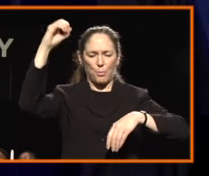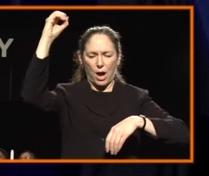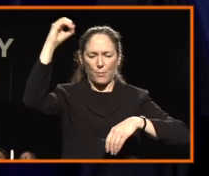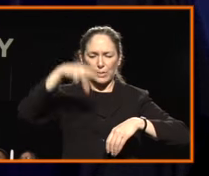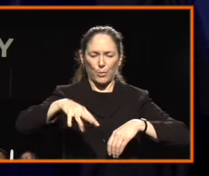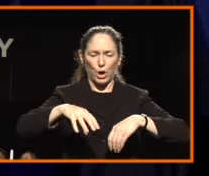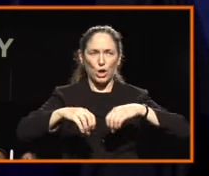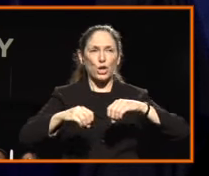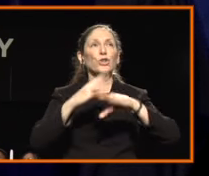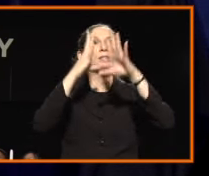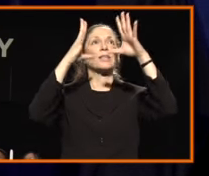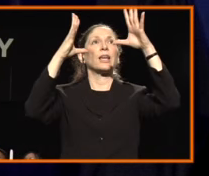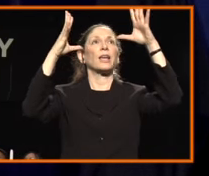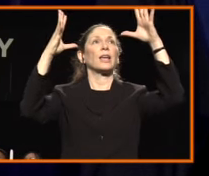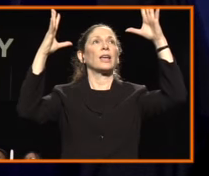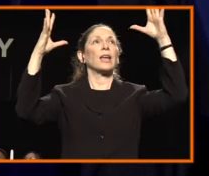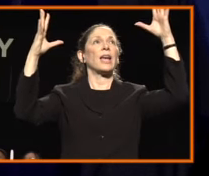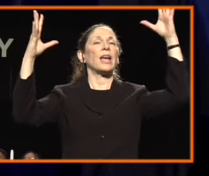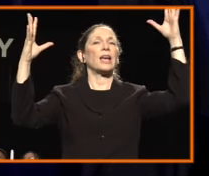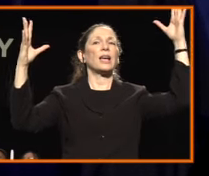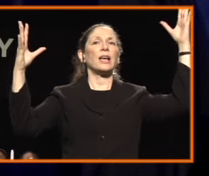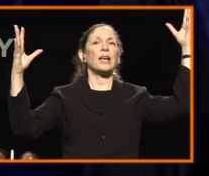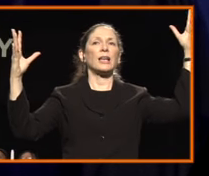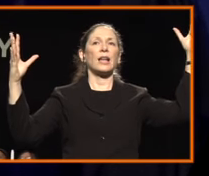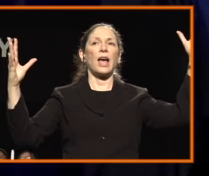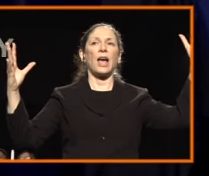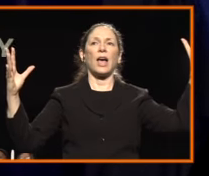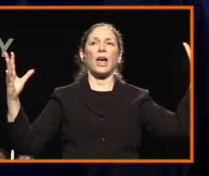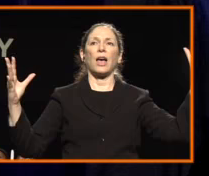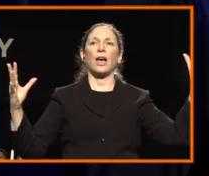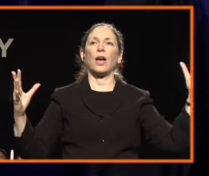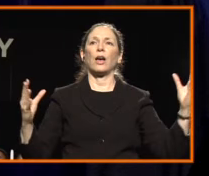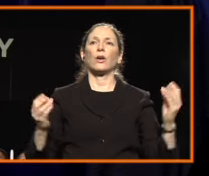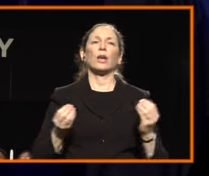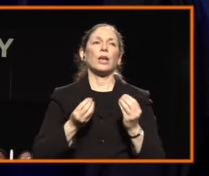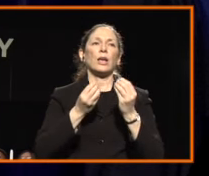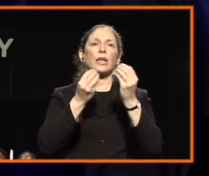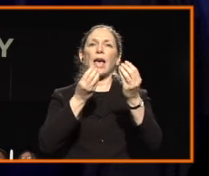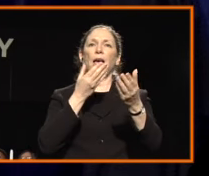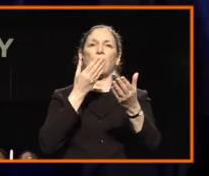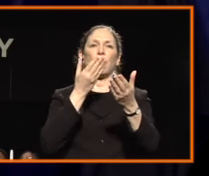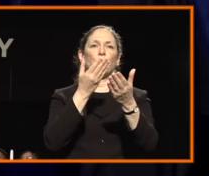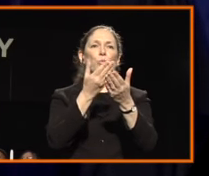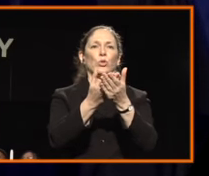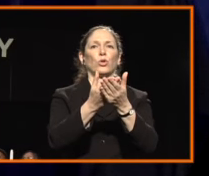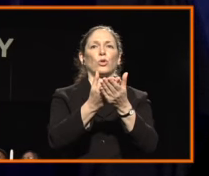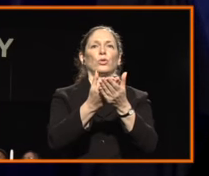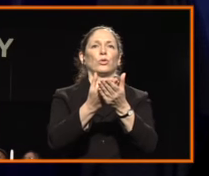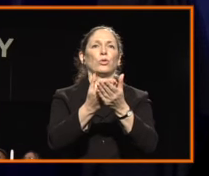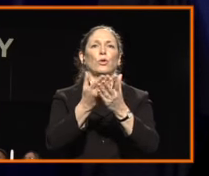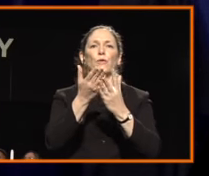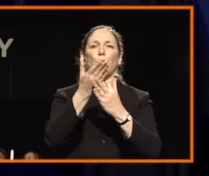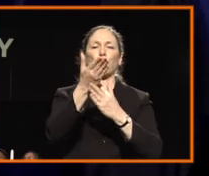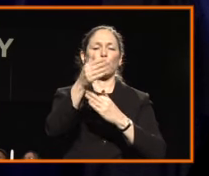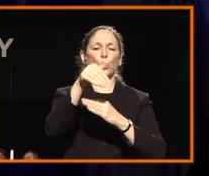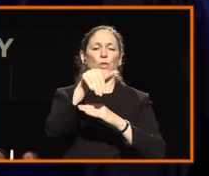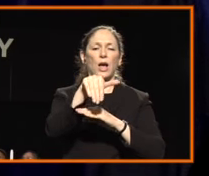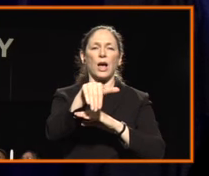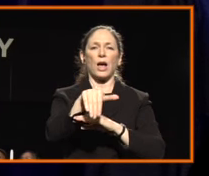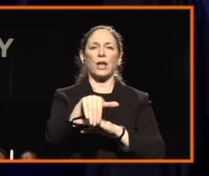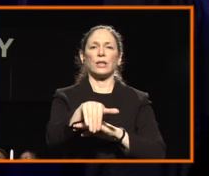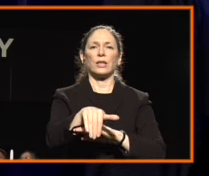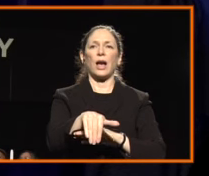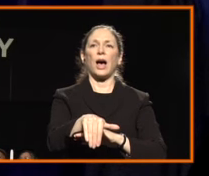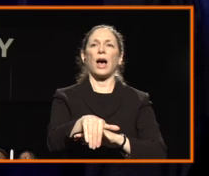the bombs bursting in air, gave proof through